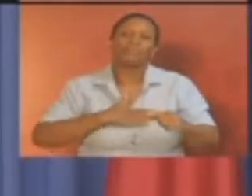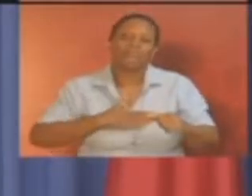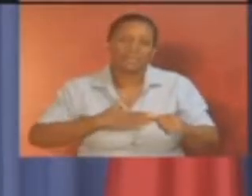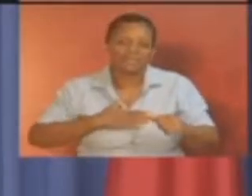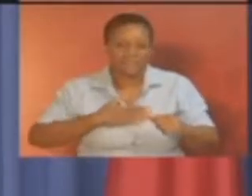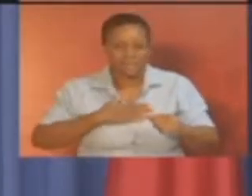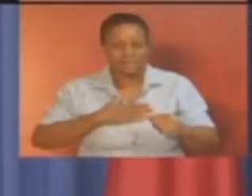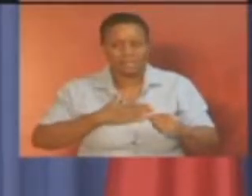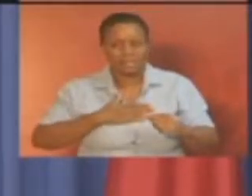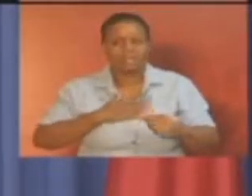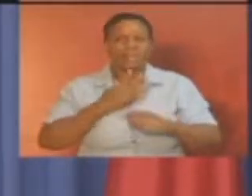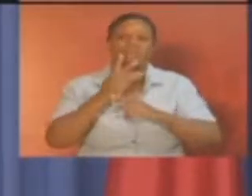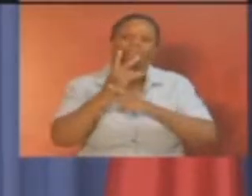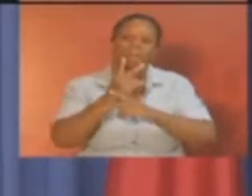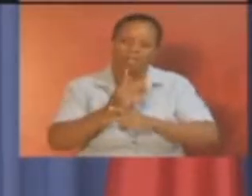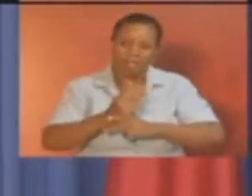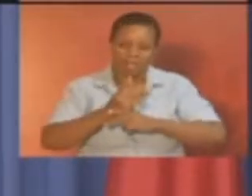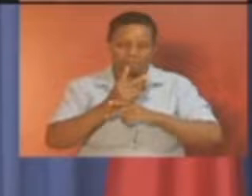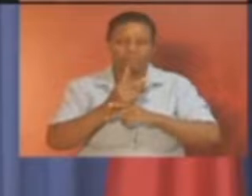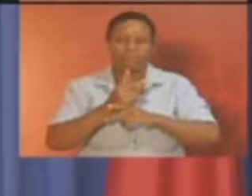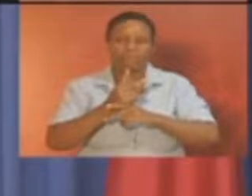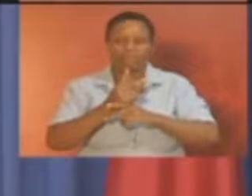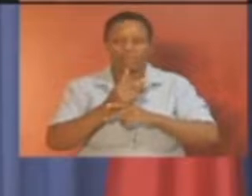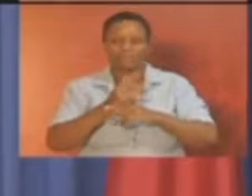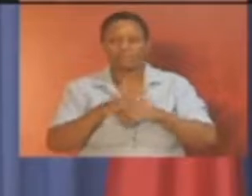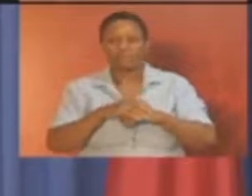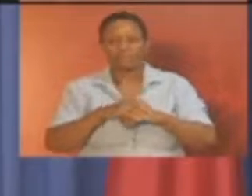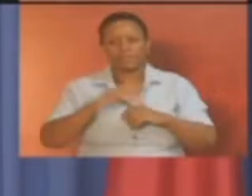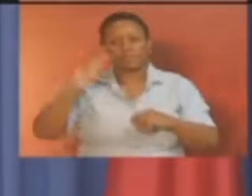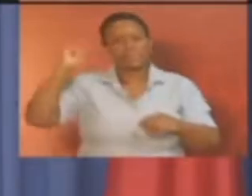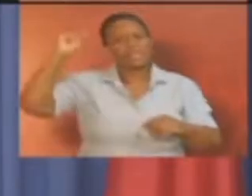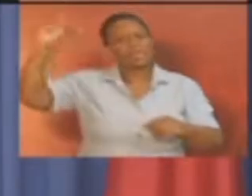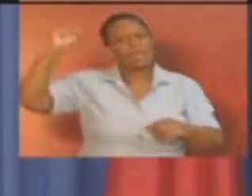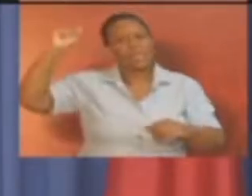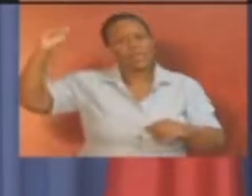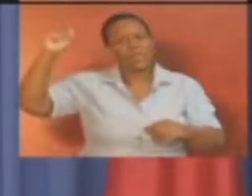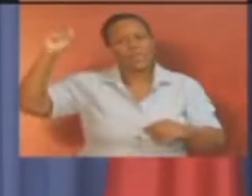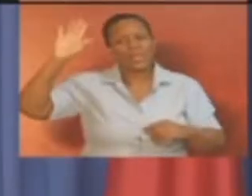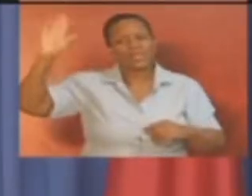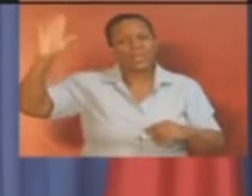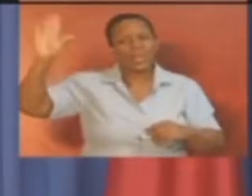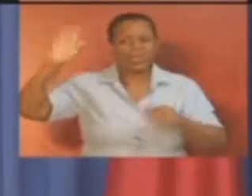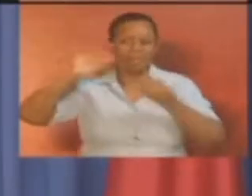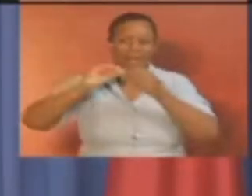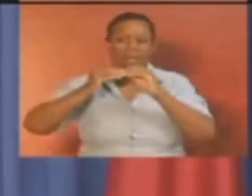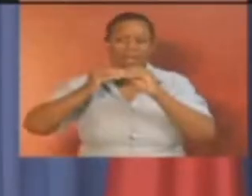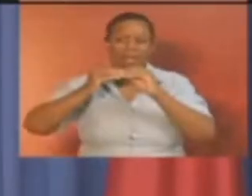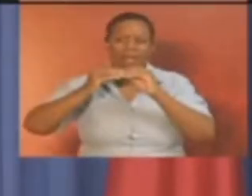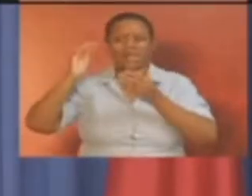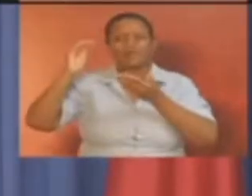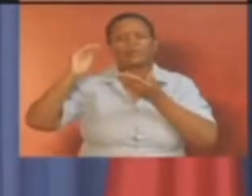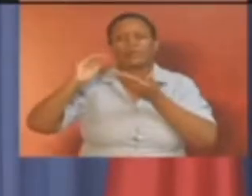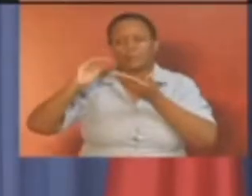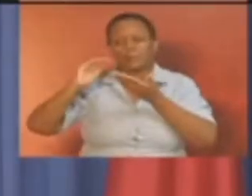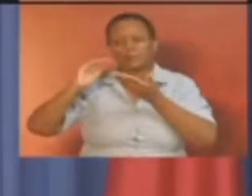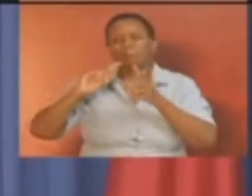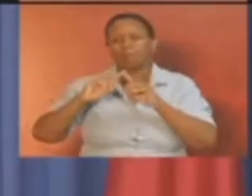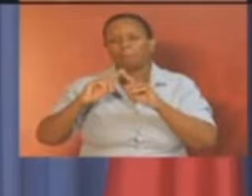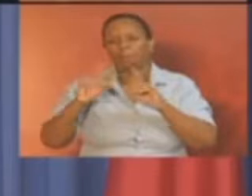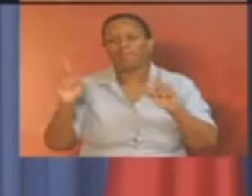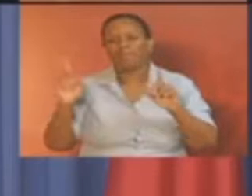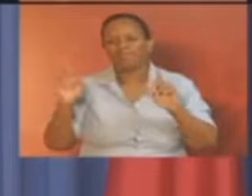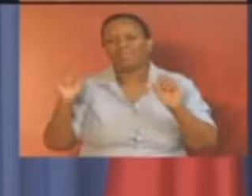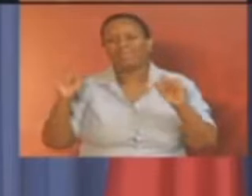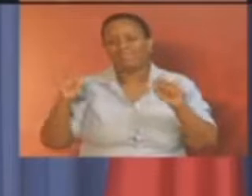total occupancy. You'll see Tobago is petering off at this point in time, but things can change, and we have had increased cases